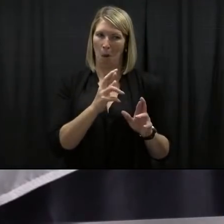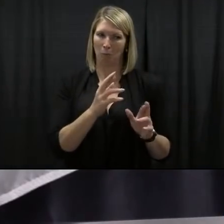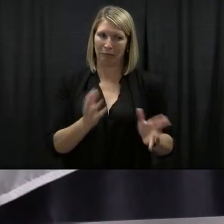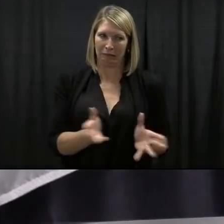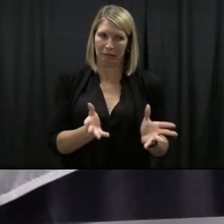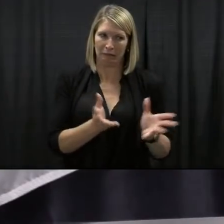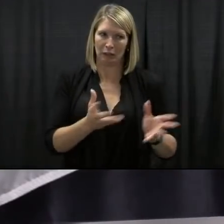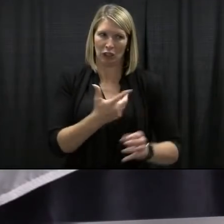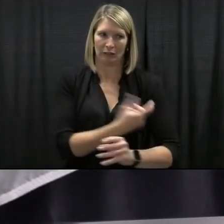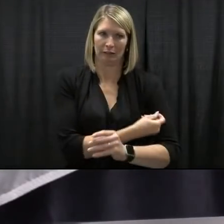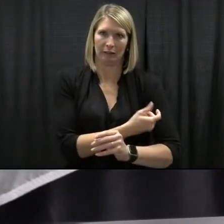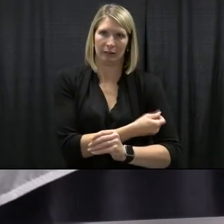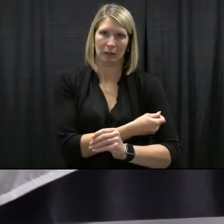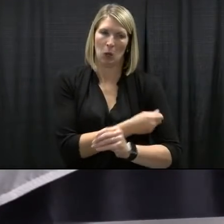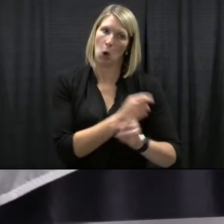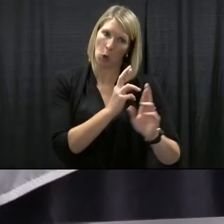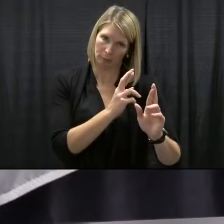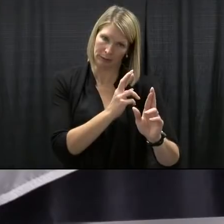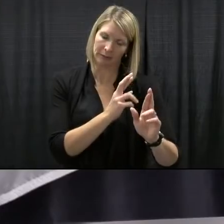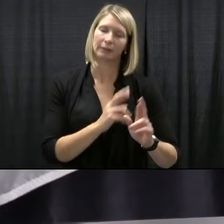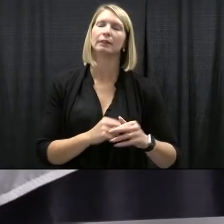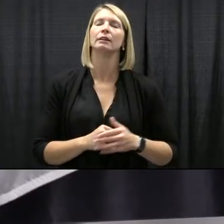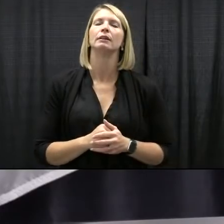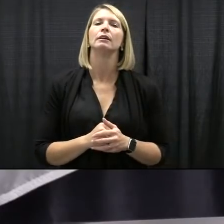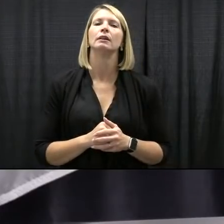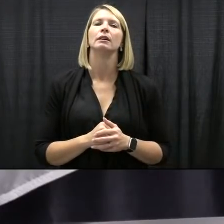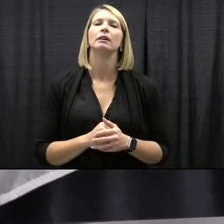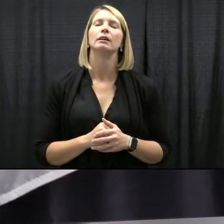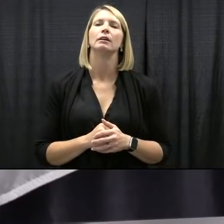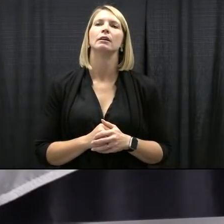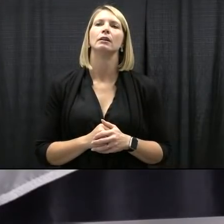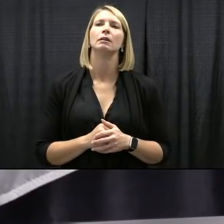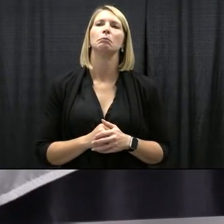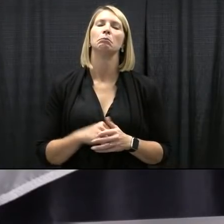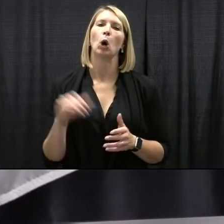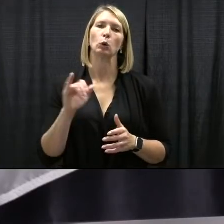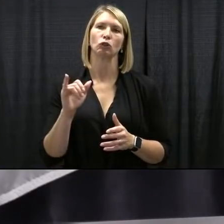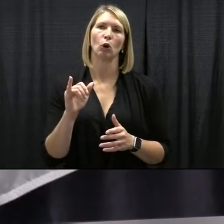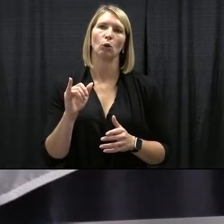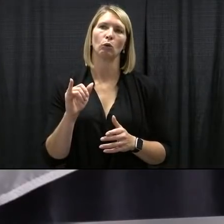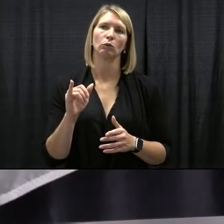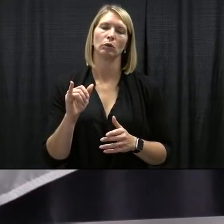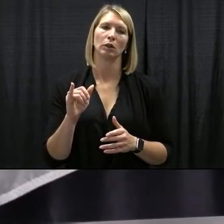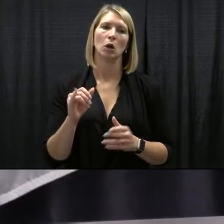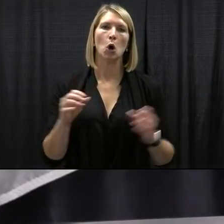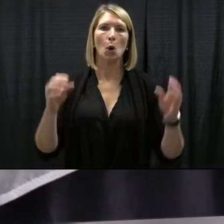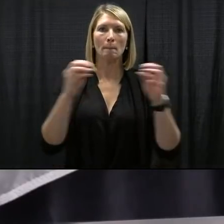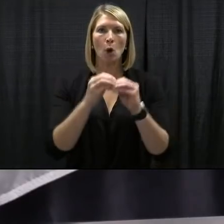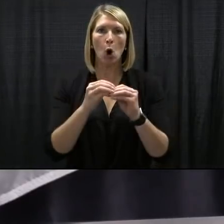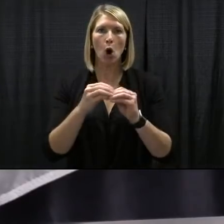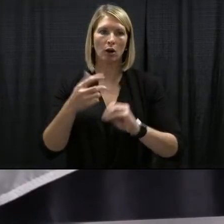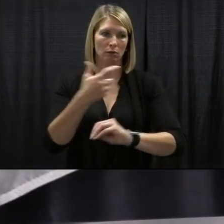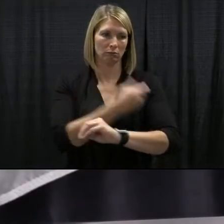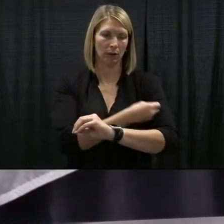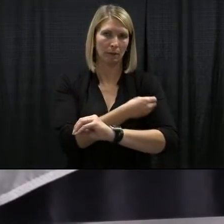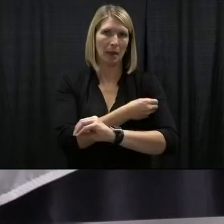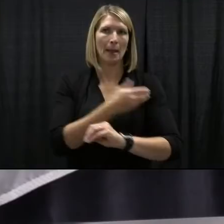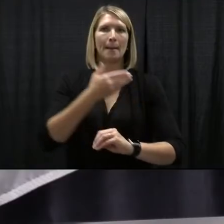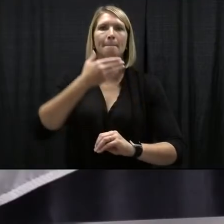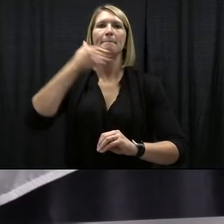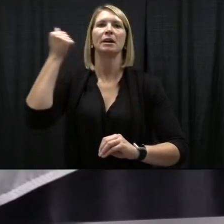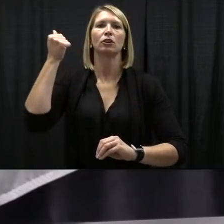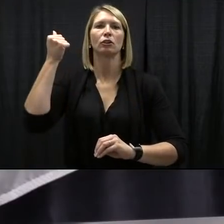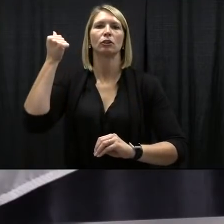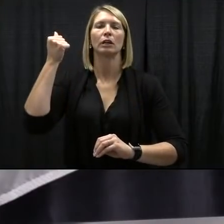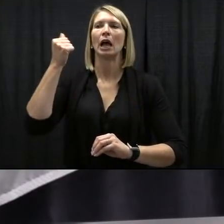of getting a higher uptake. But overall, as a general principle, the higher the rate of vaccination, the better the public health scenario.